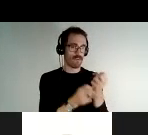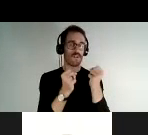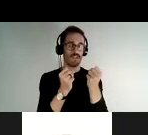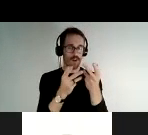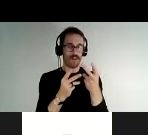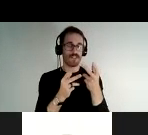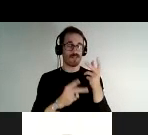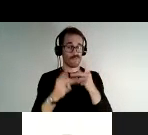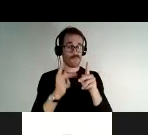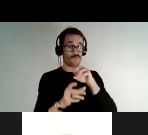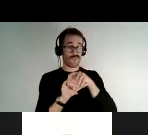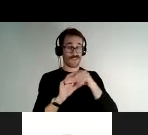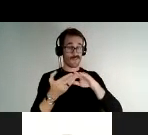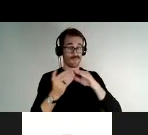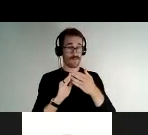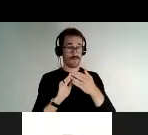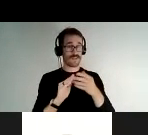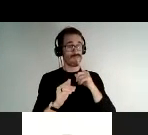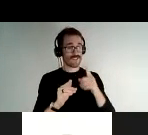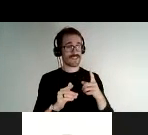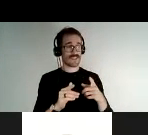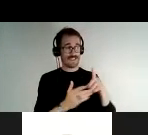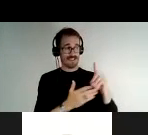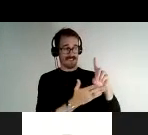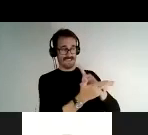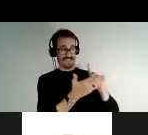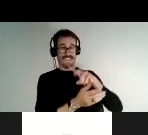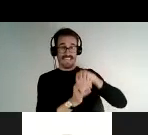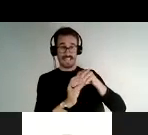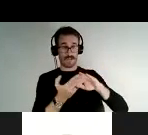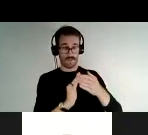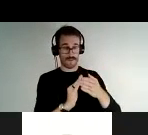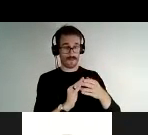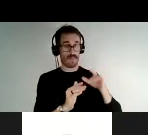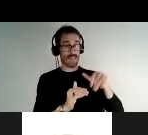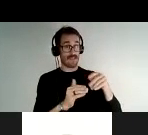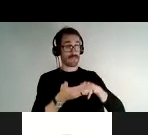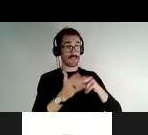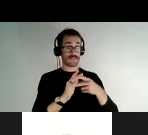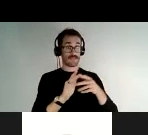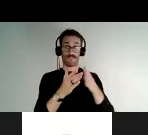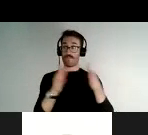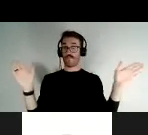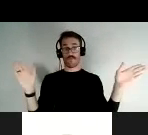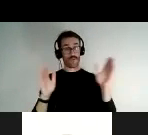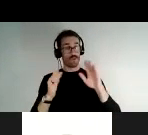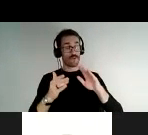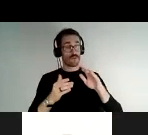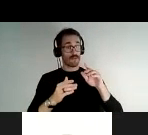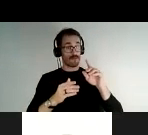is compounding the discrimination within the broader society that we all face. All right. Thank you very